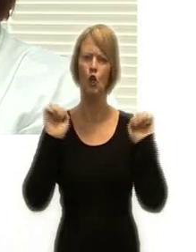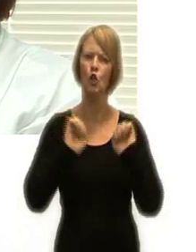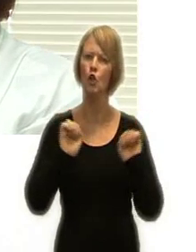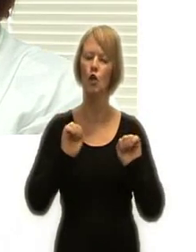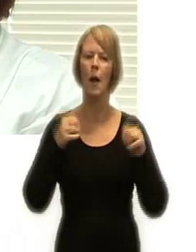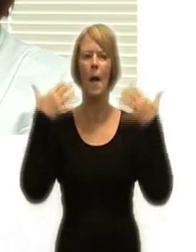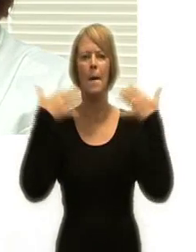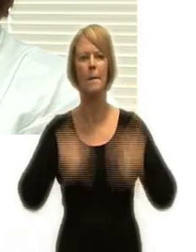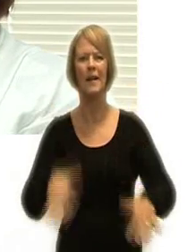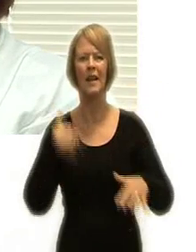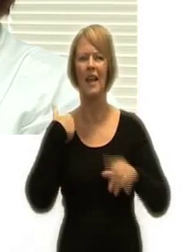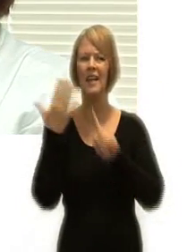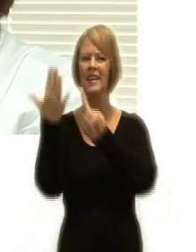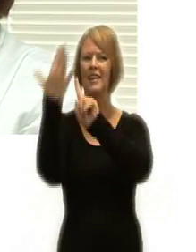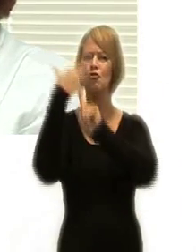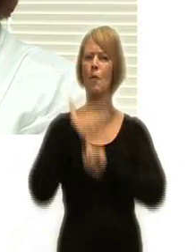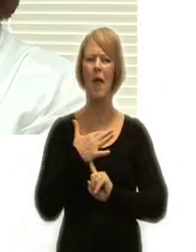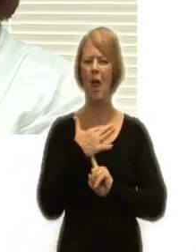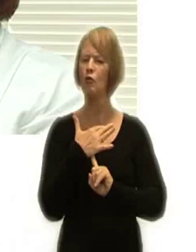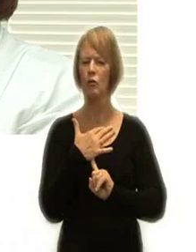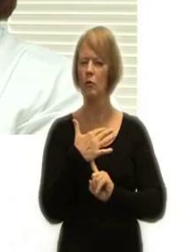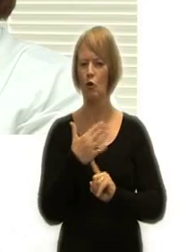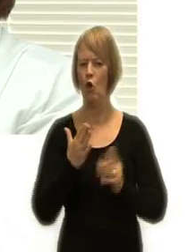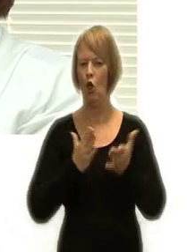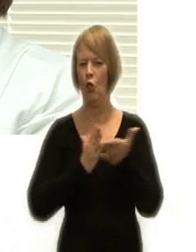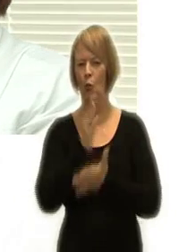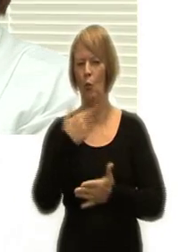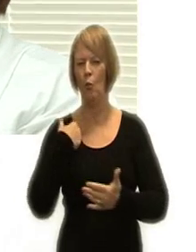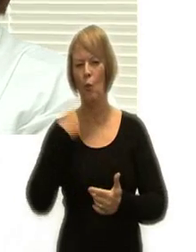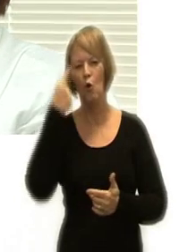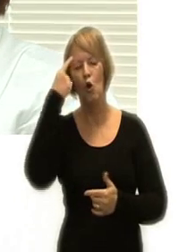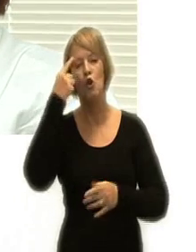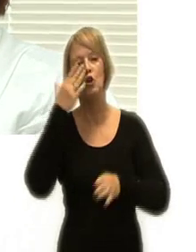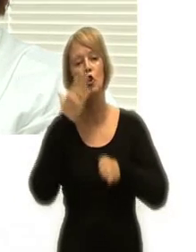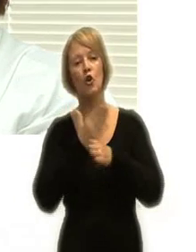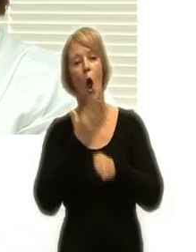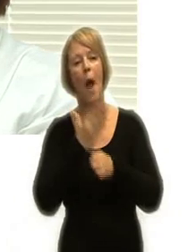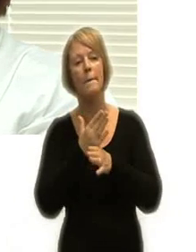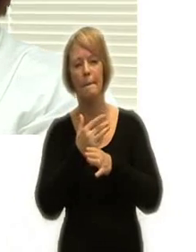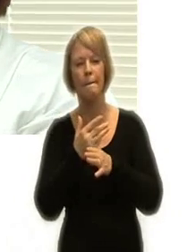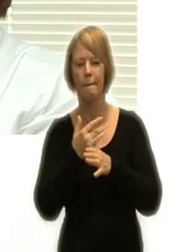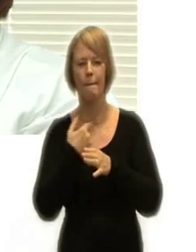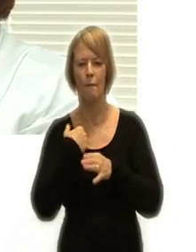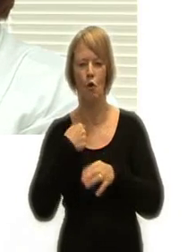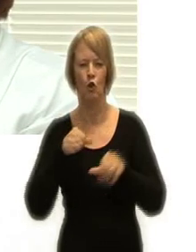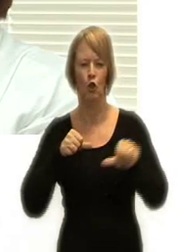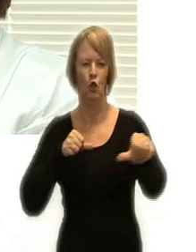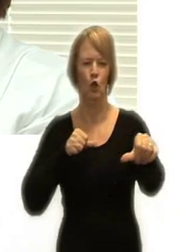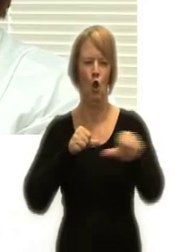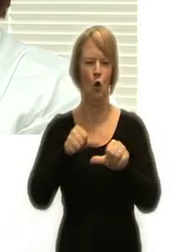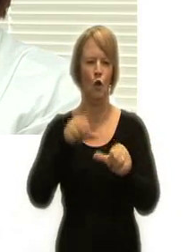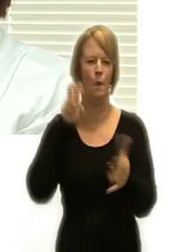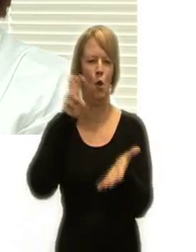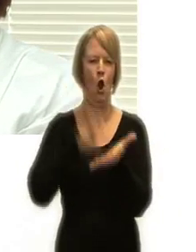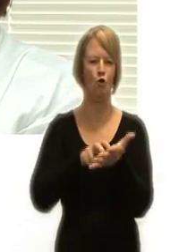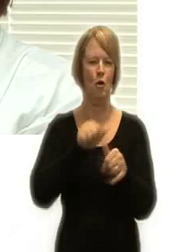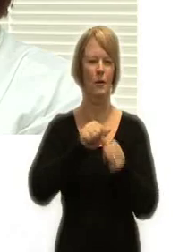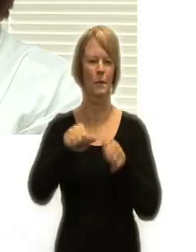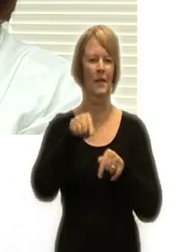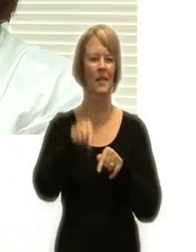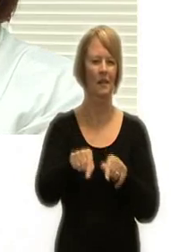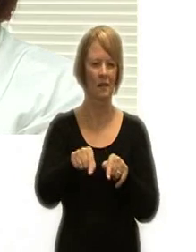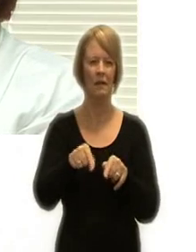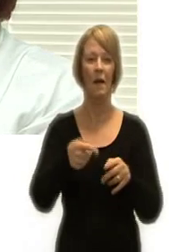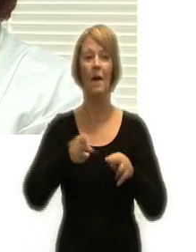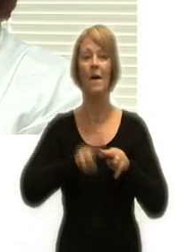self-imposed my life on myself because of my impairment. I haven't put myself in a position to be discriminated against. I've